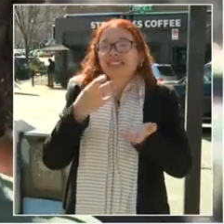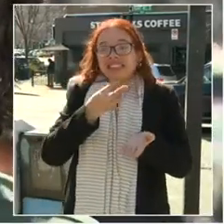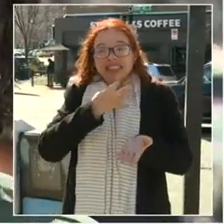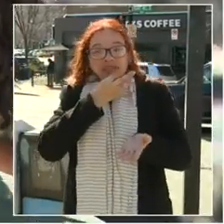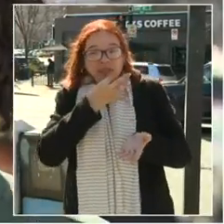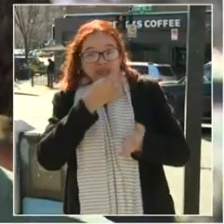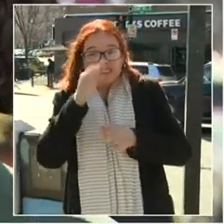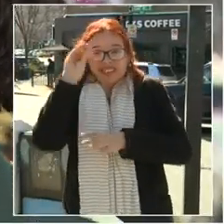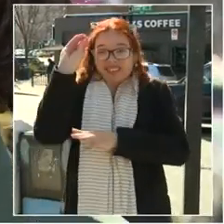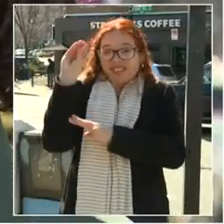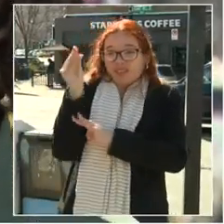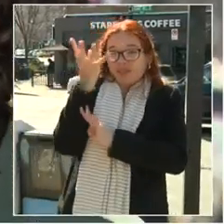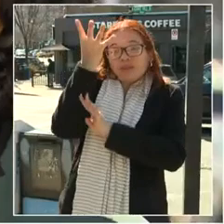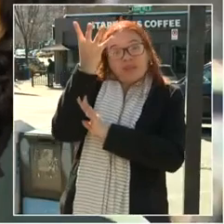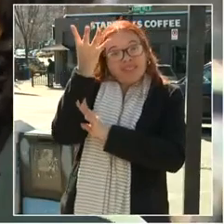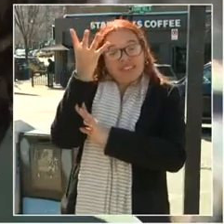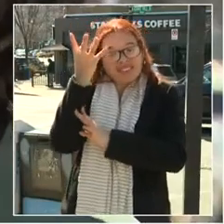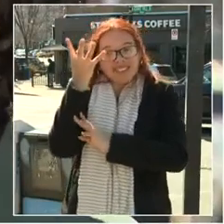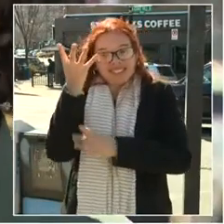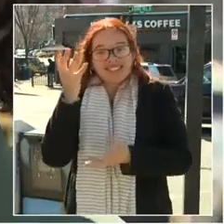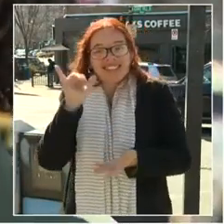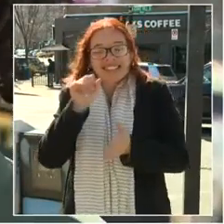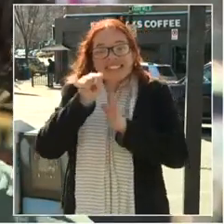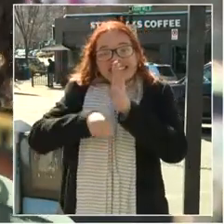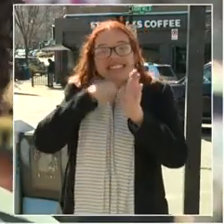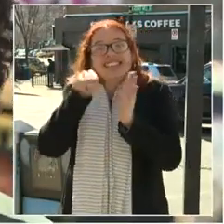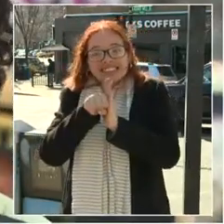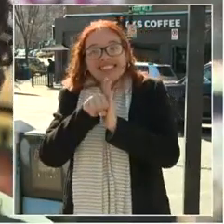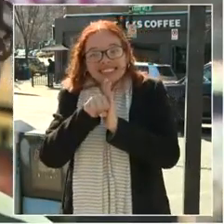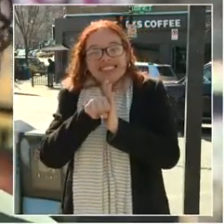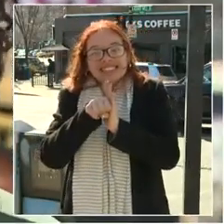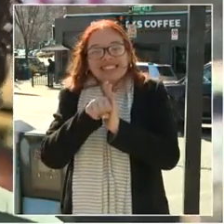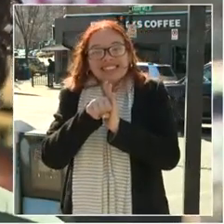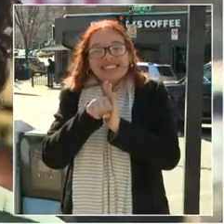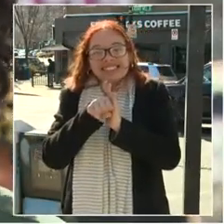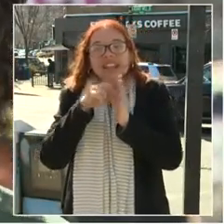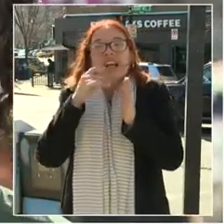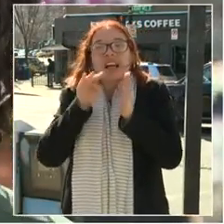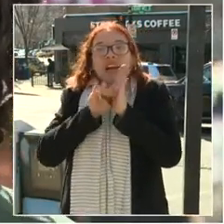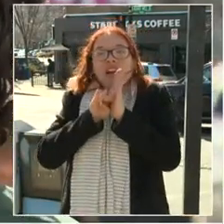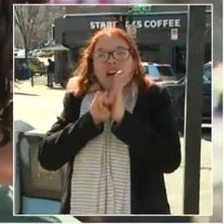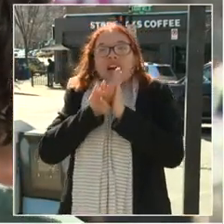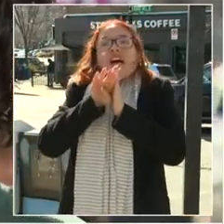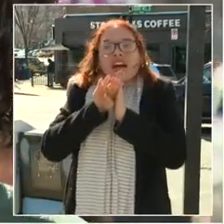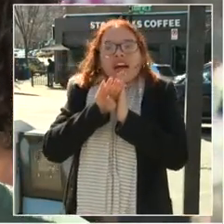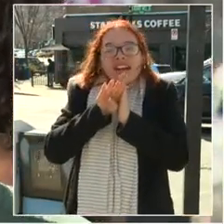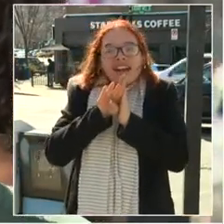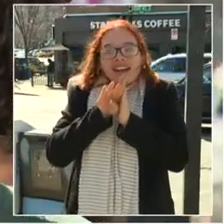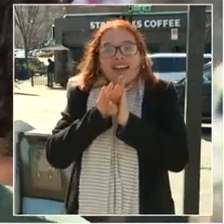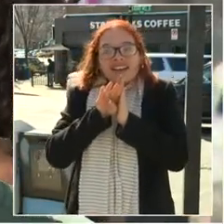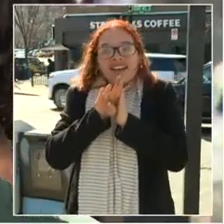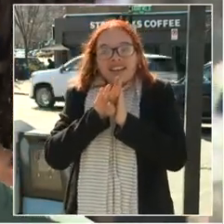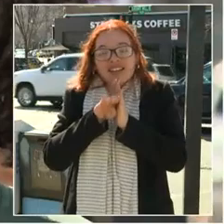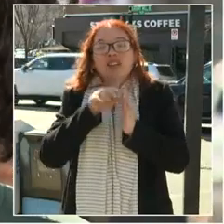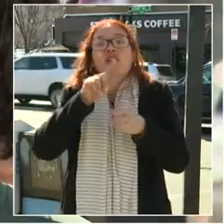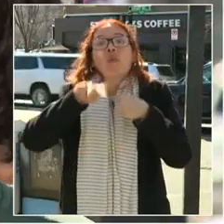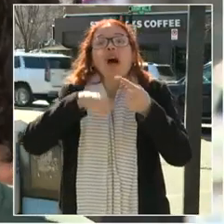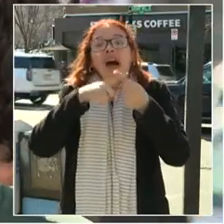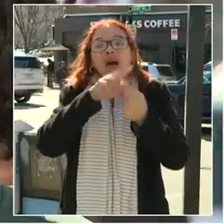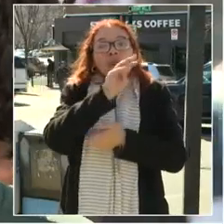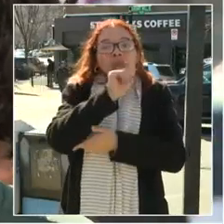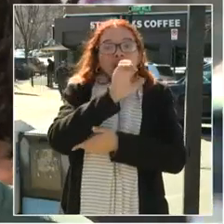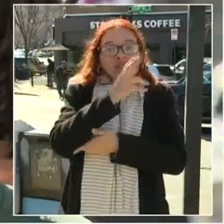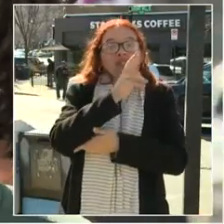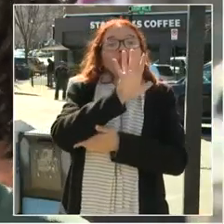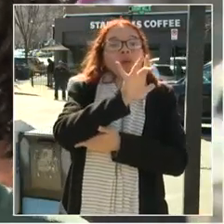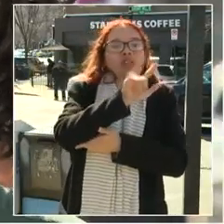blossom season, peak bloom March 22nd through 25th, is that the number of